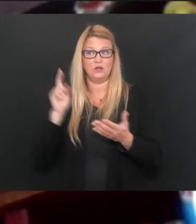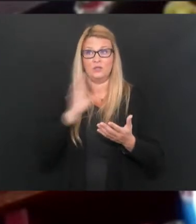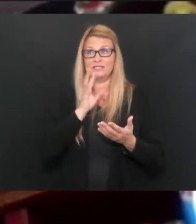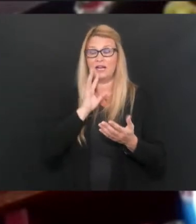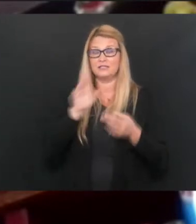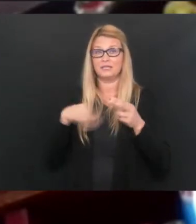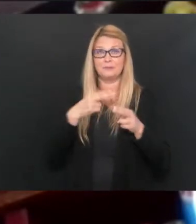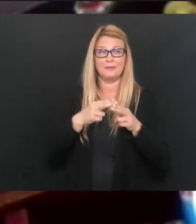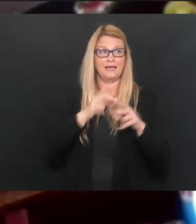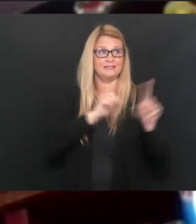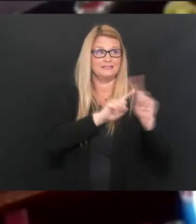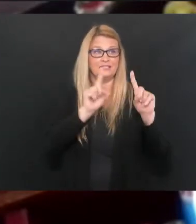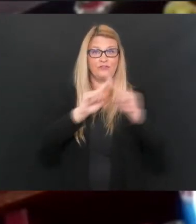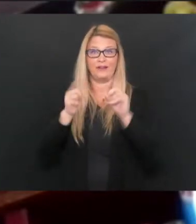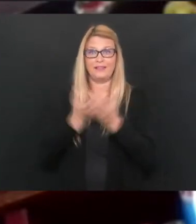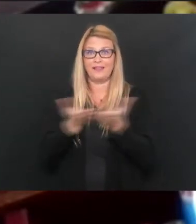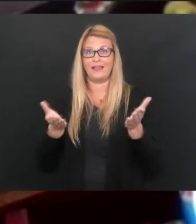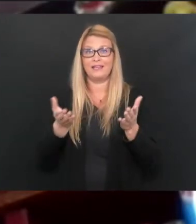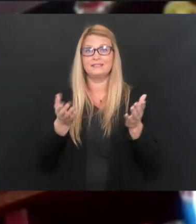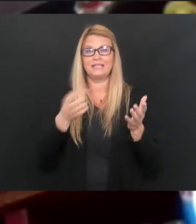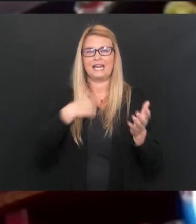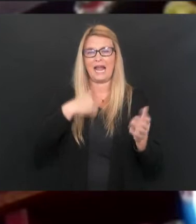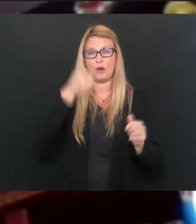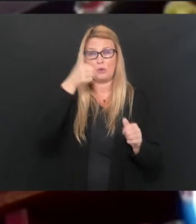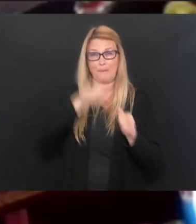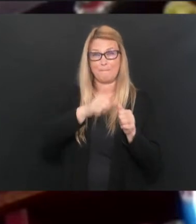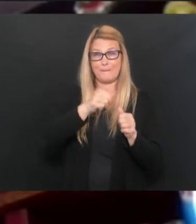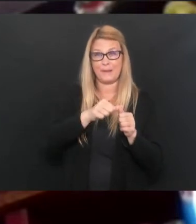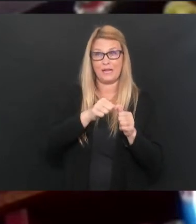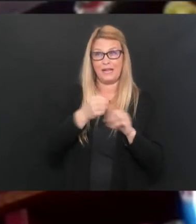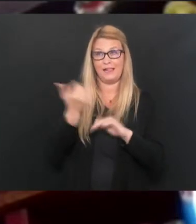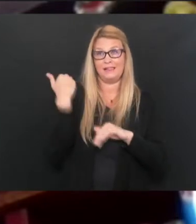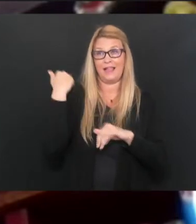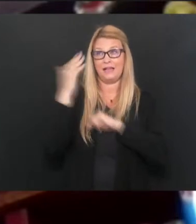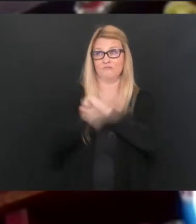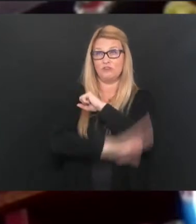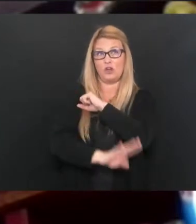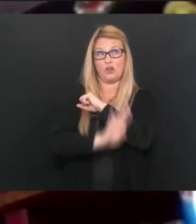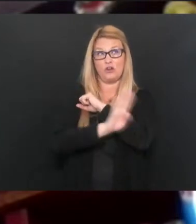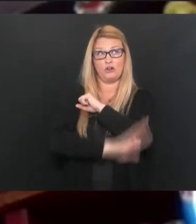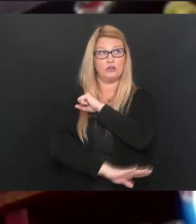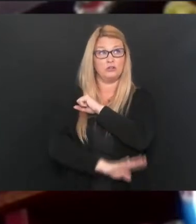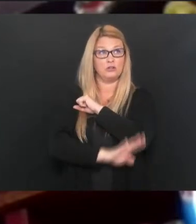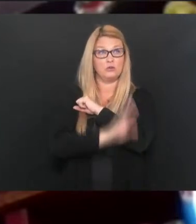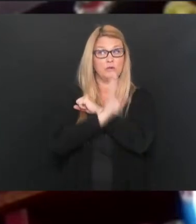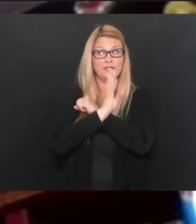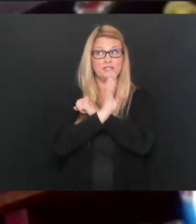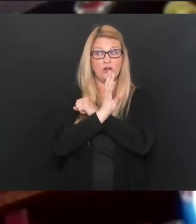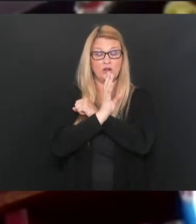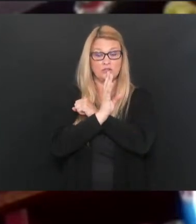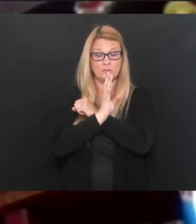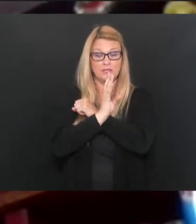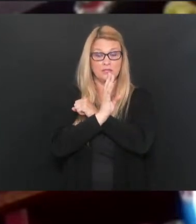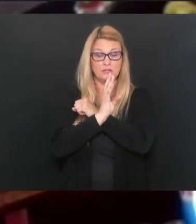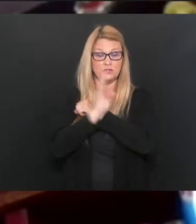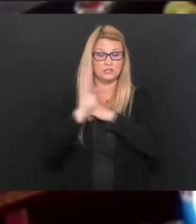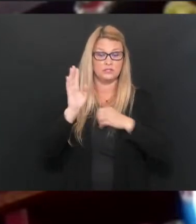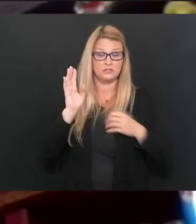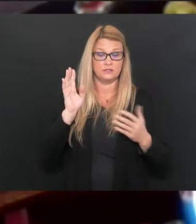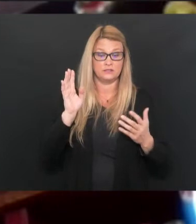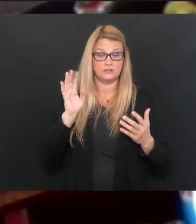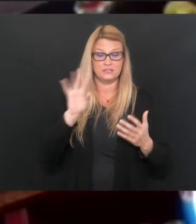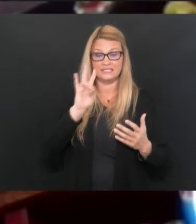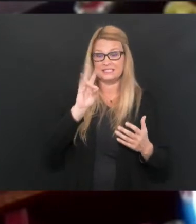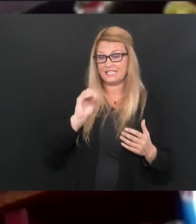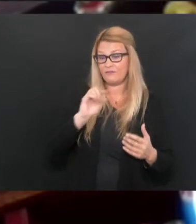different context. And I recall from last fall that we talked about herd immunity and getting 70